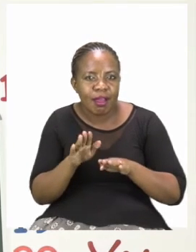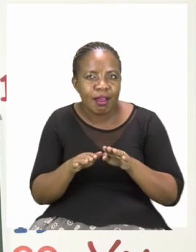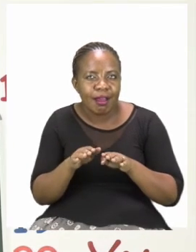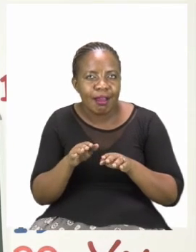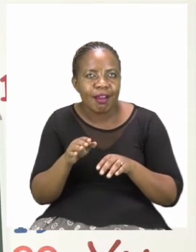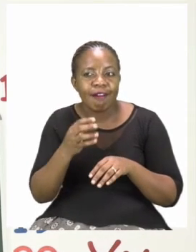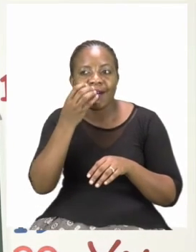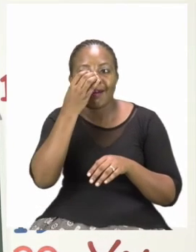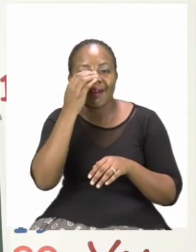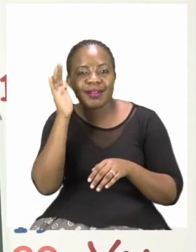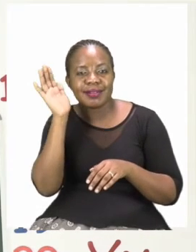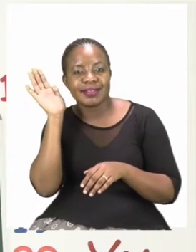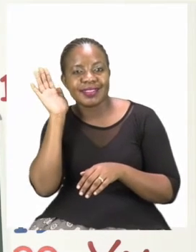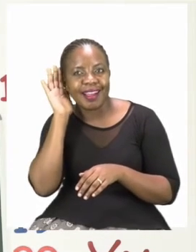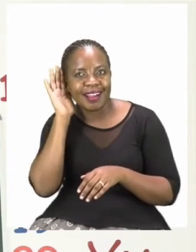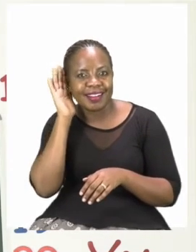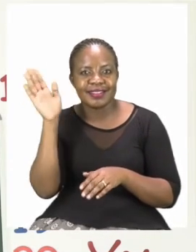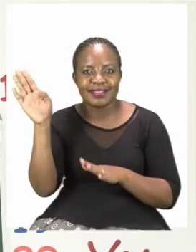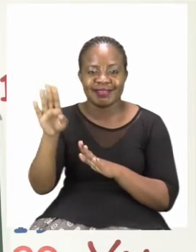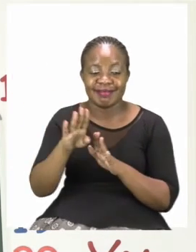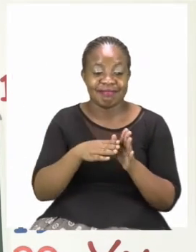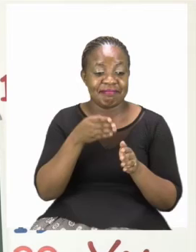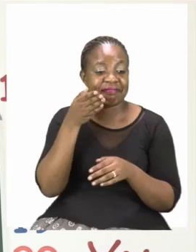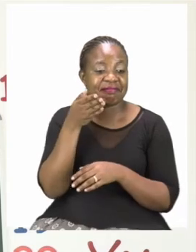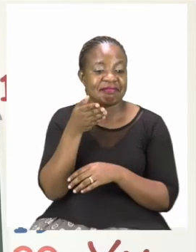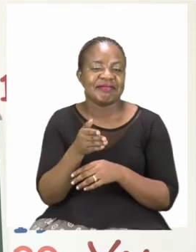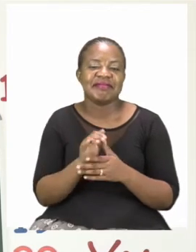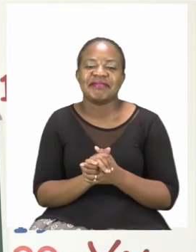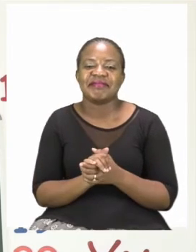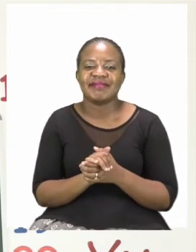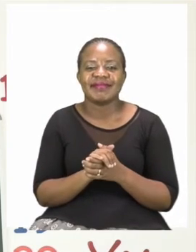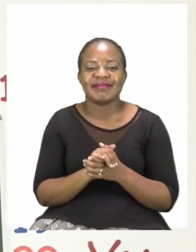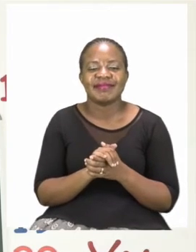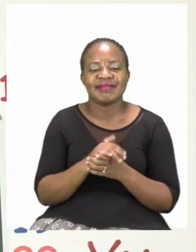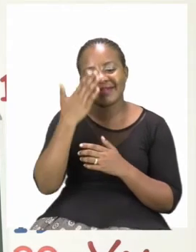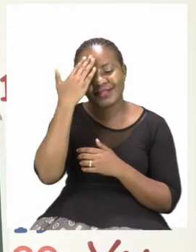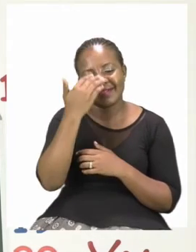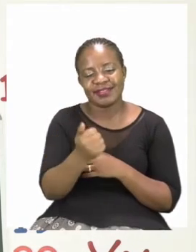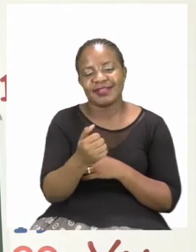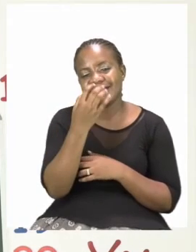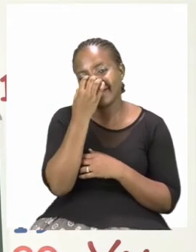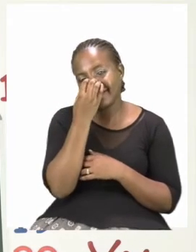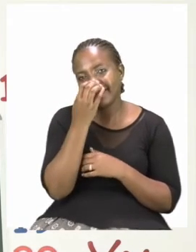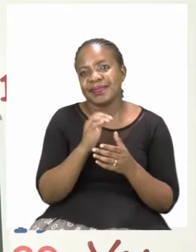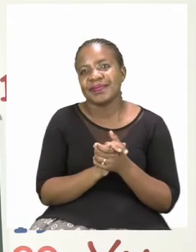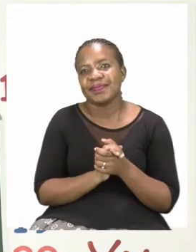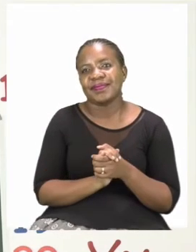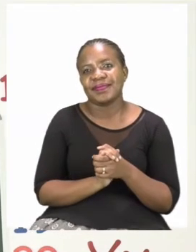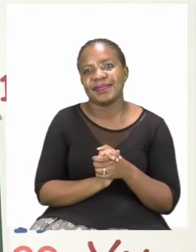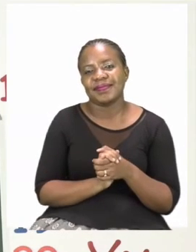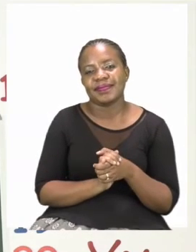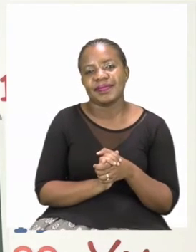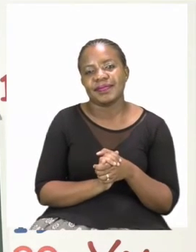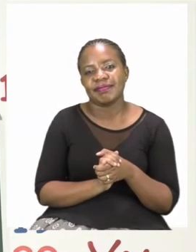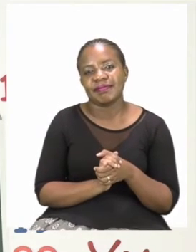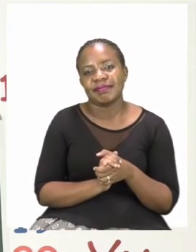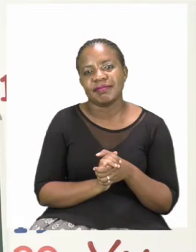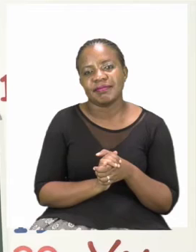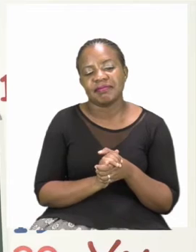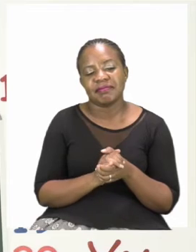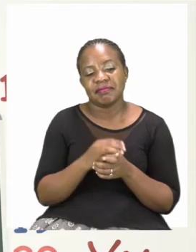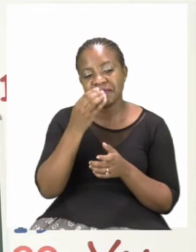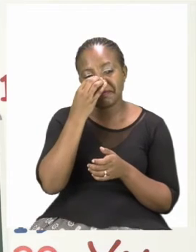O must start on the dotted line and touch the bottom line. Now there are many things or many